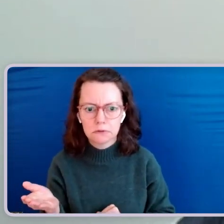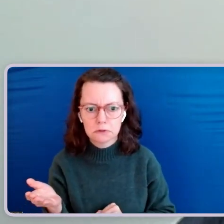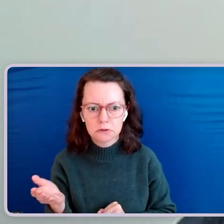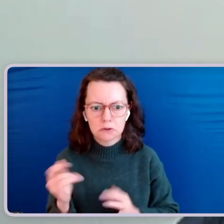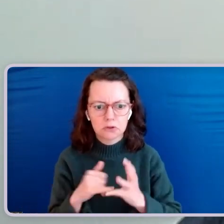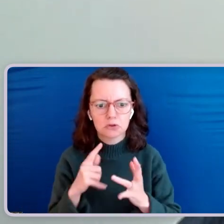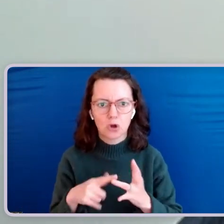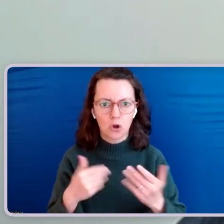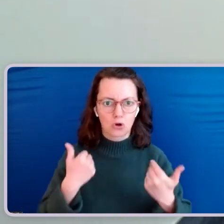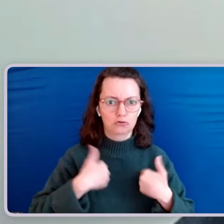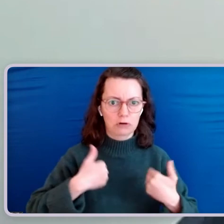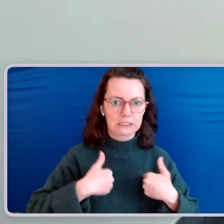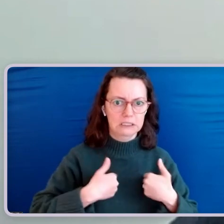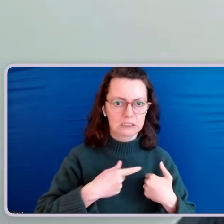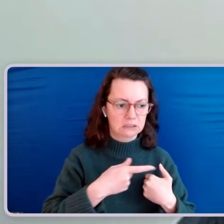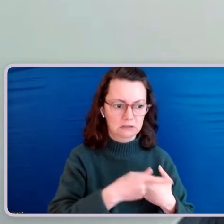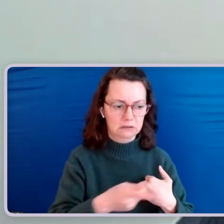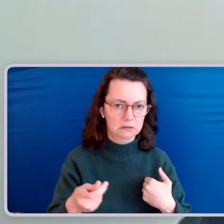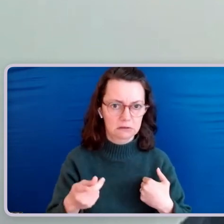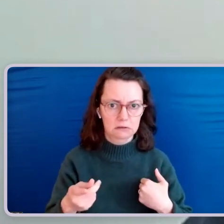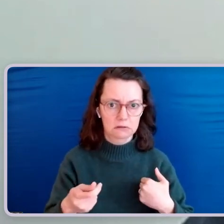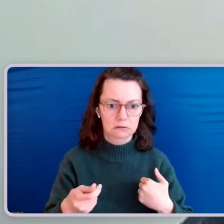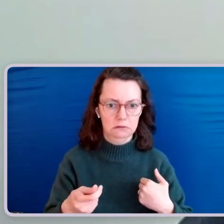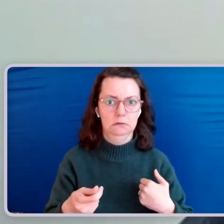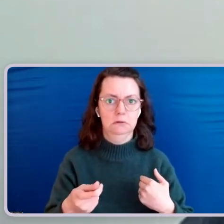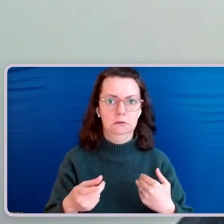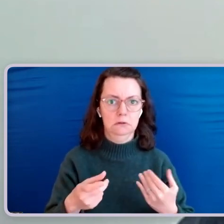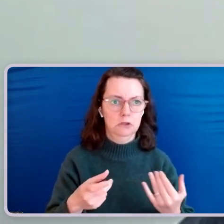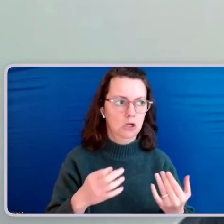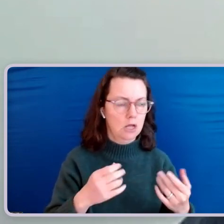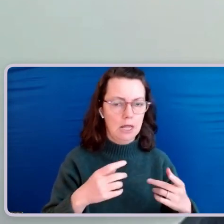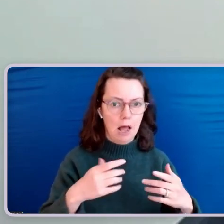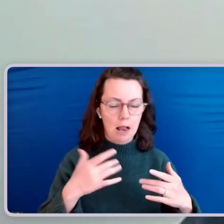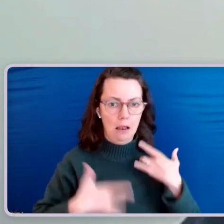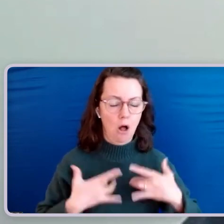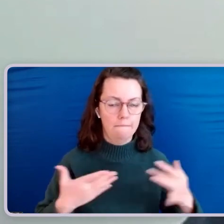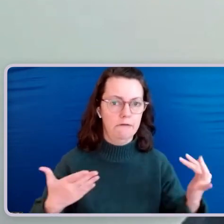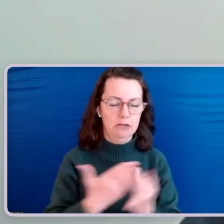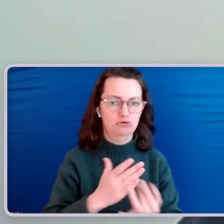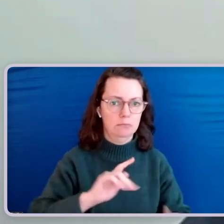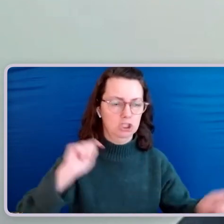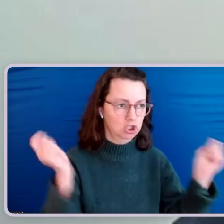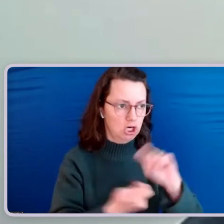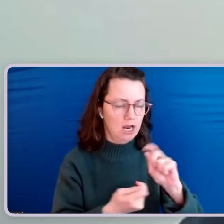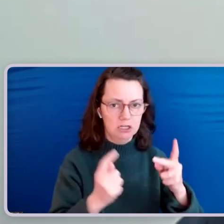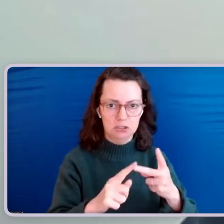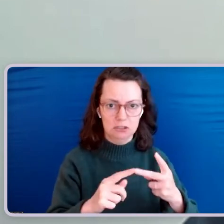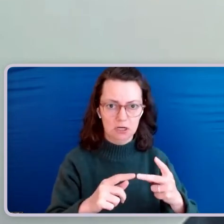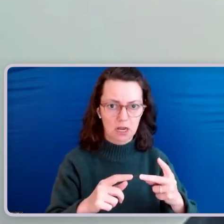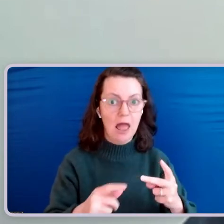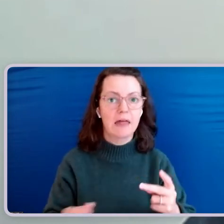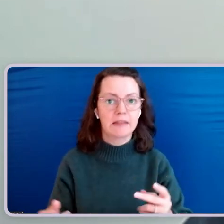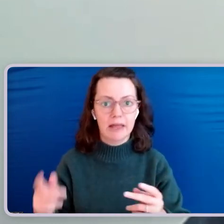were getting absolutely traumatized by not getting what they usually get, and also family interaction, but it was also